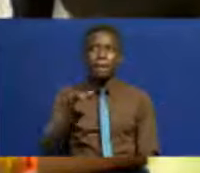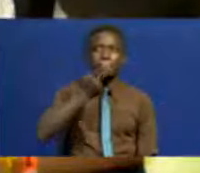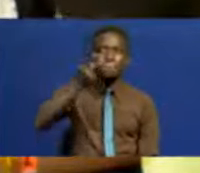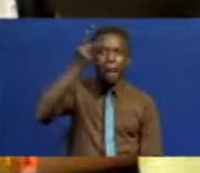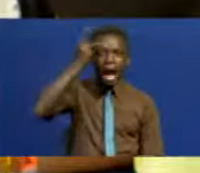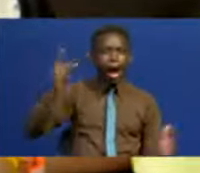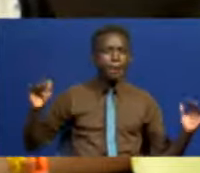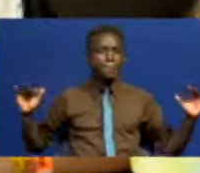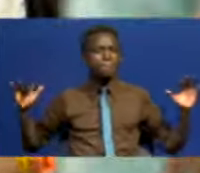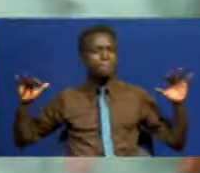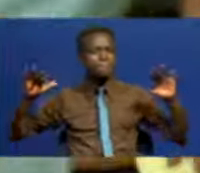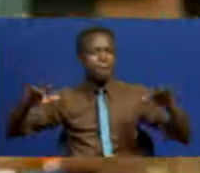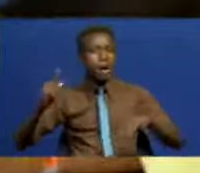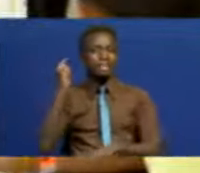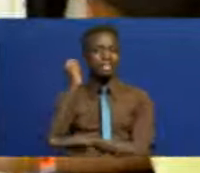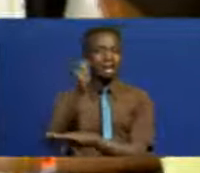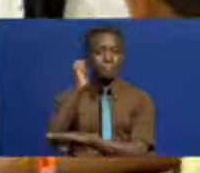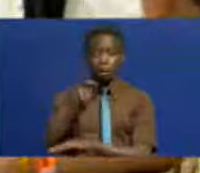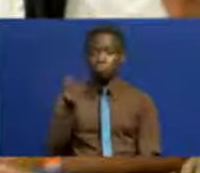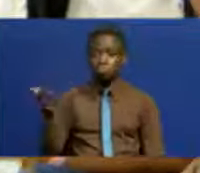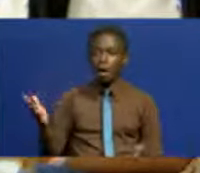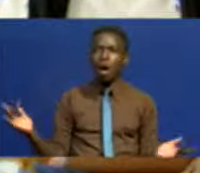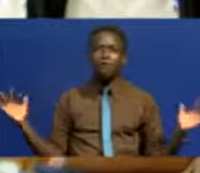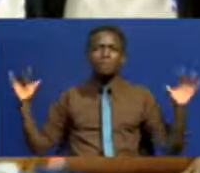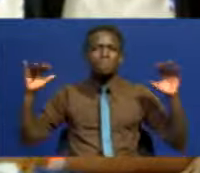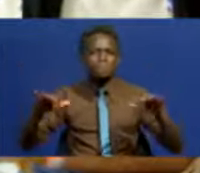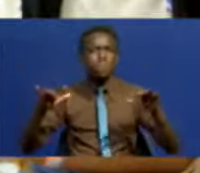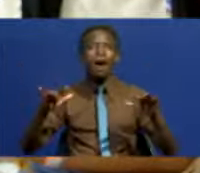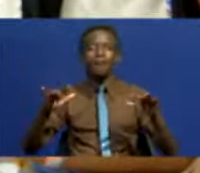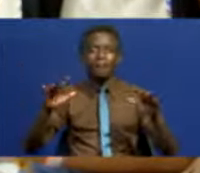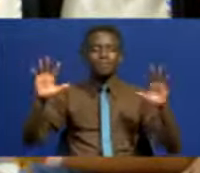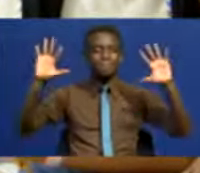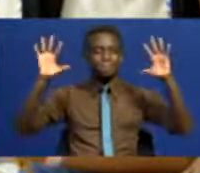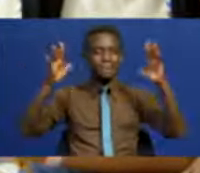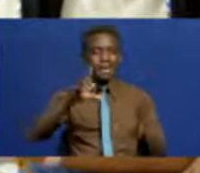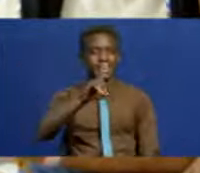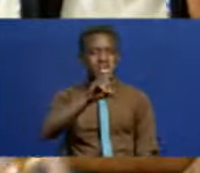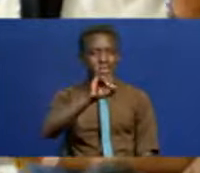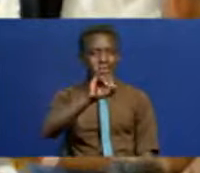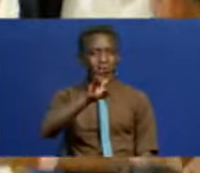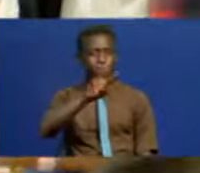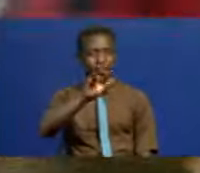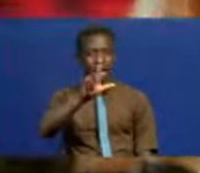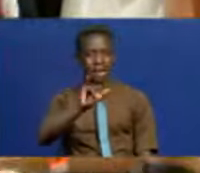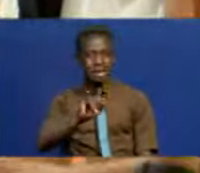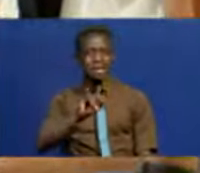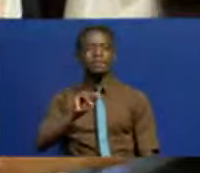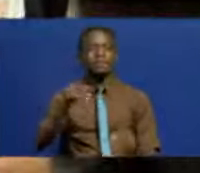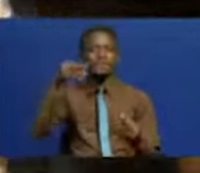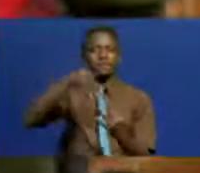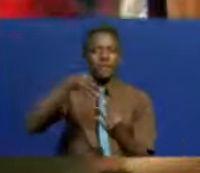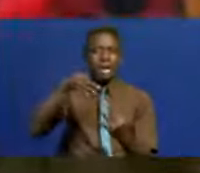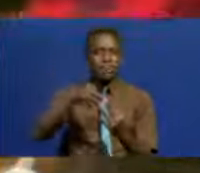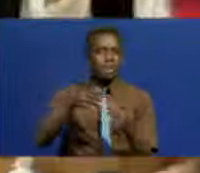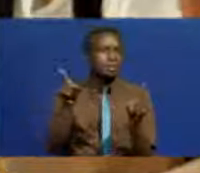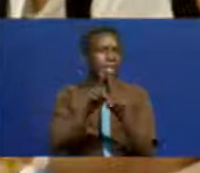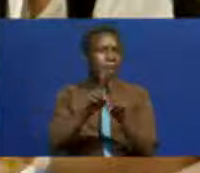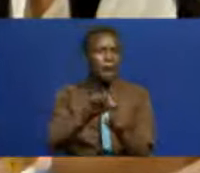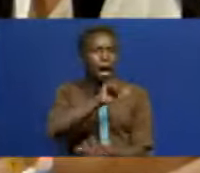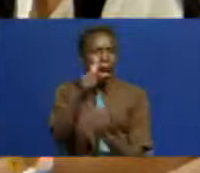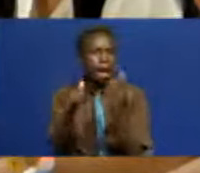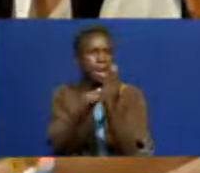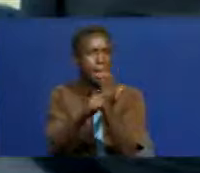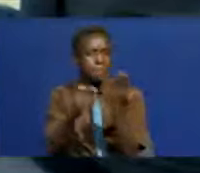temple. The group comes together to celebrate Diwali festival. Diwali, also known as the Festival of Lights, is an ancient